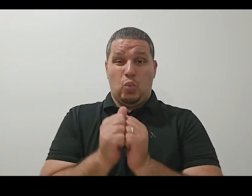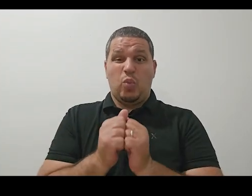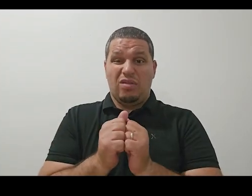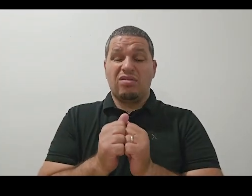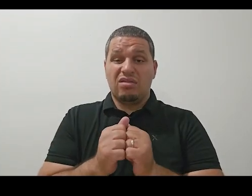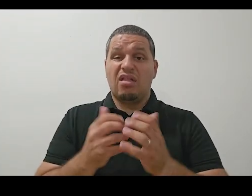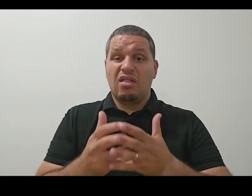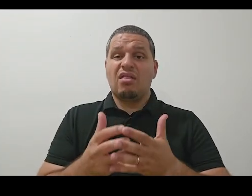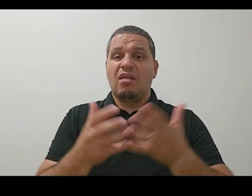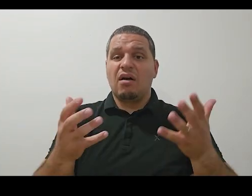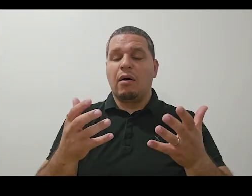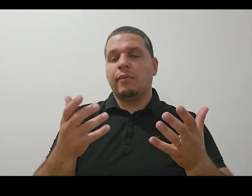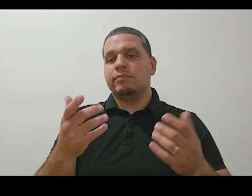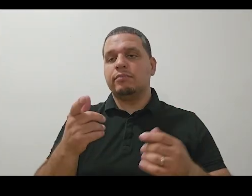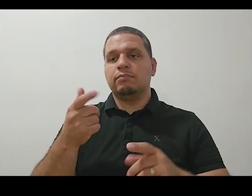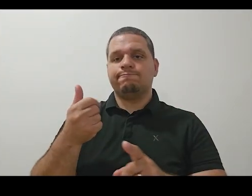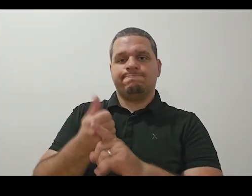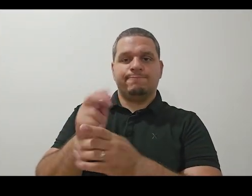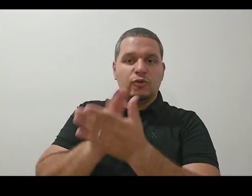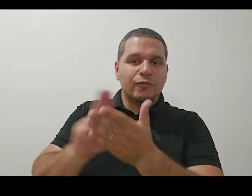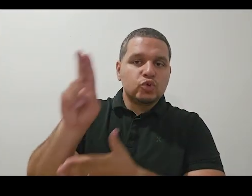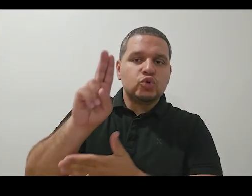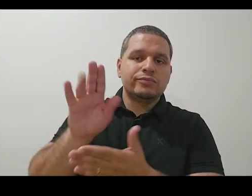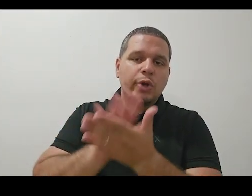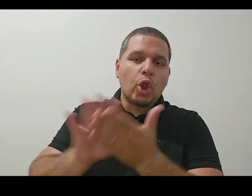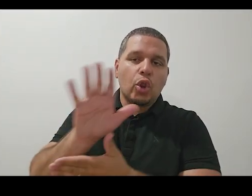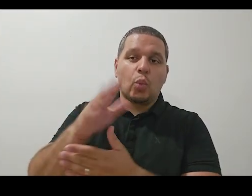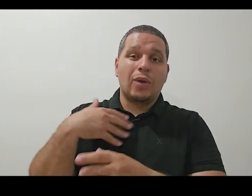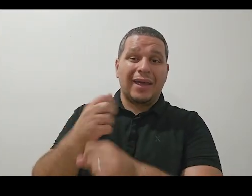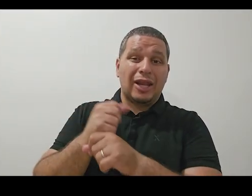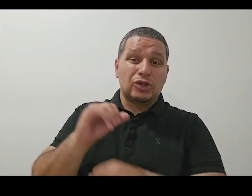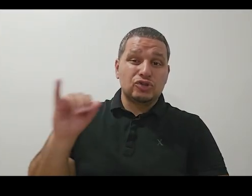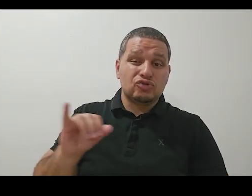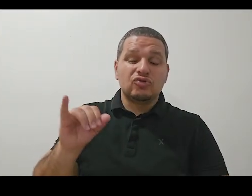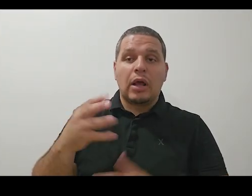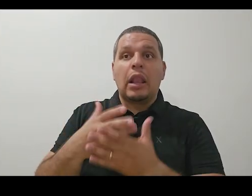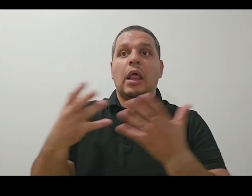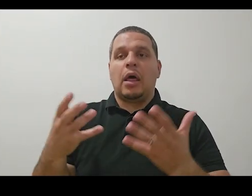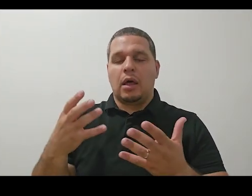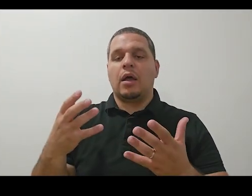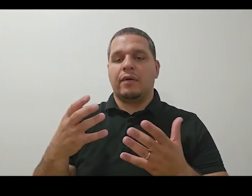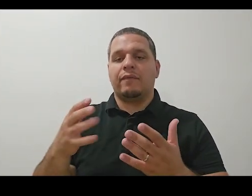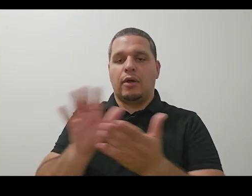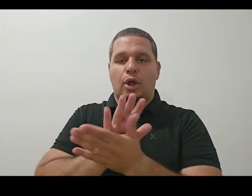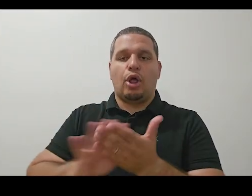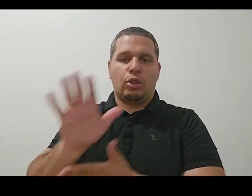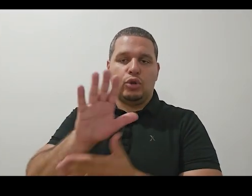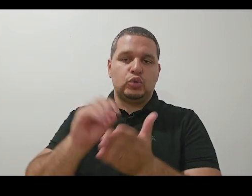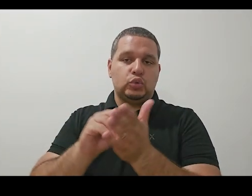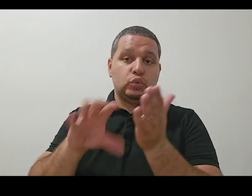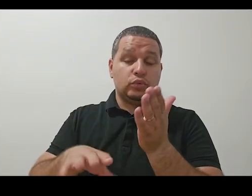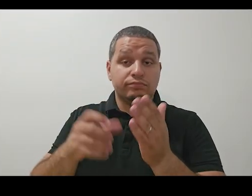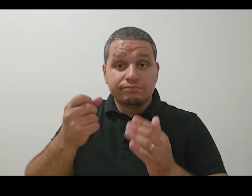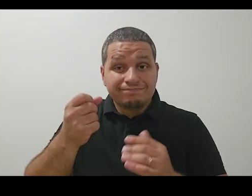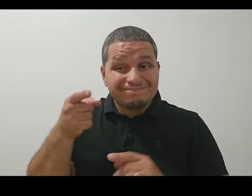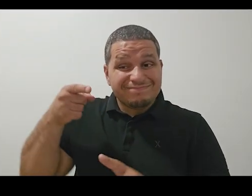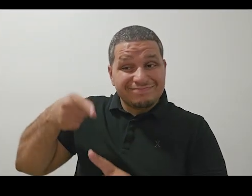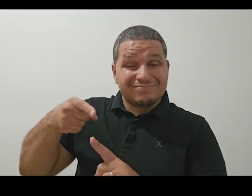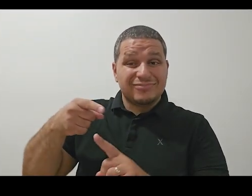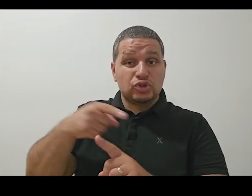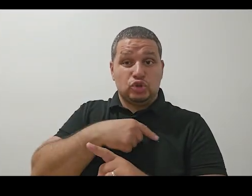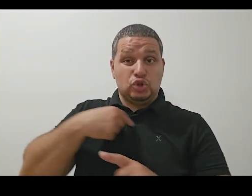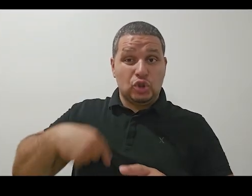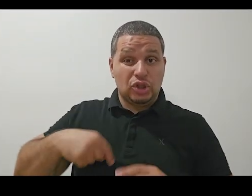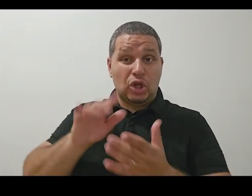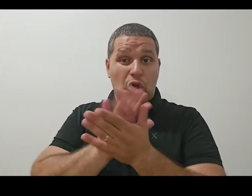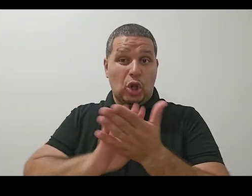of university insurances, so we get a lot of college students. And in college students, especially Chinese college